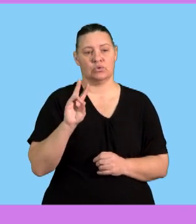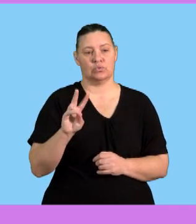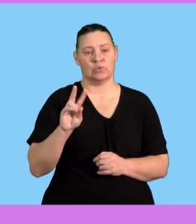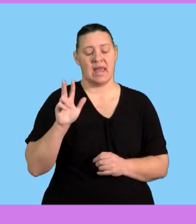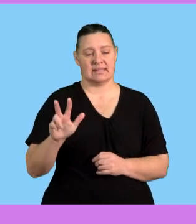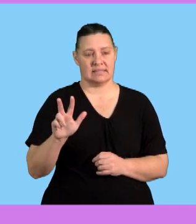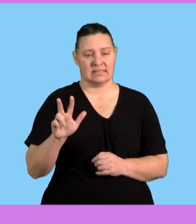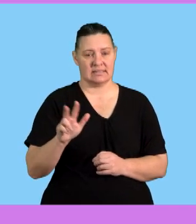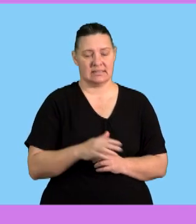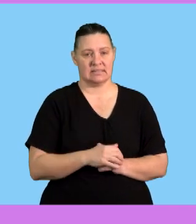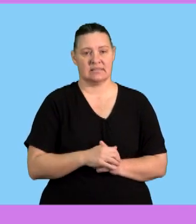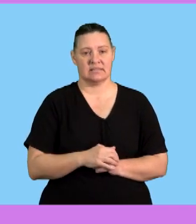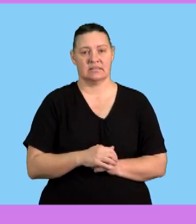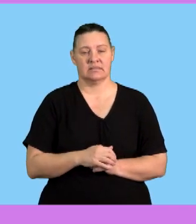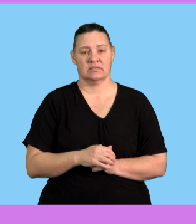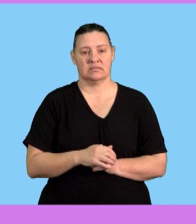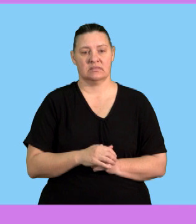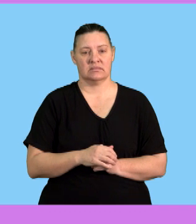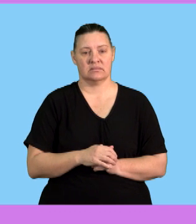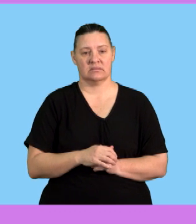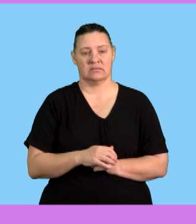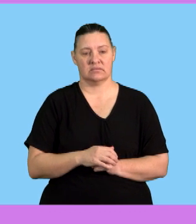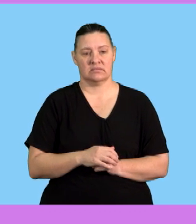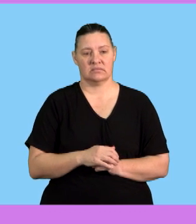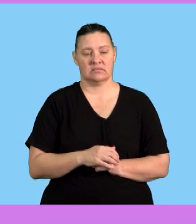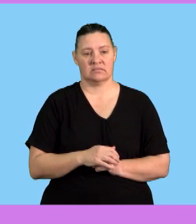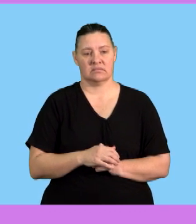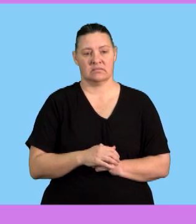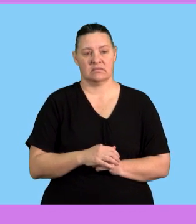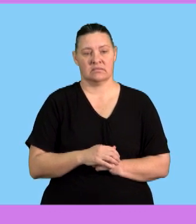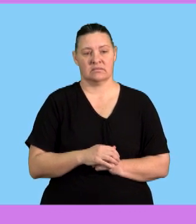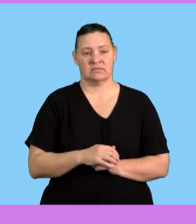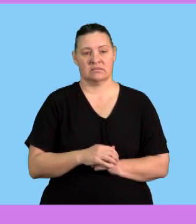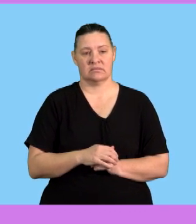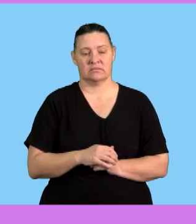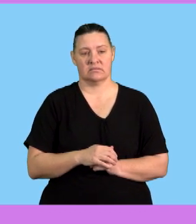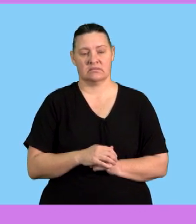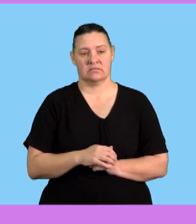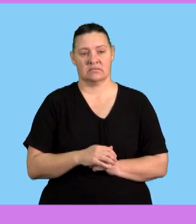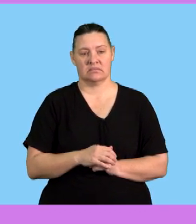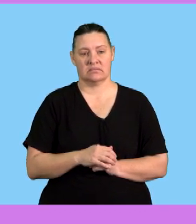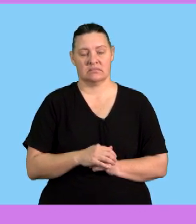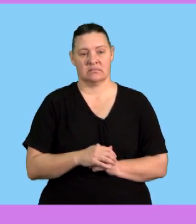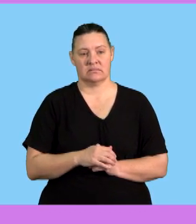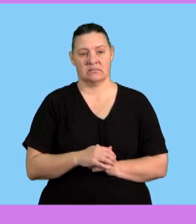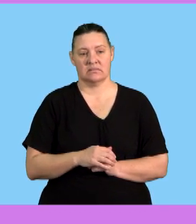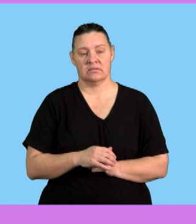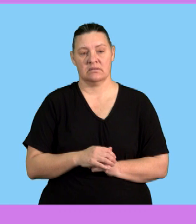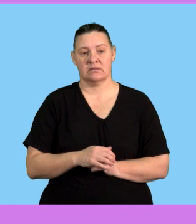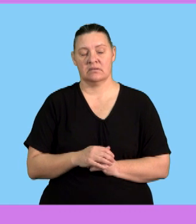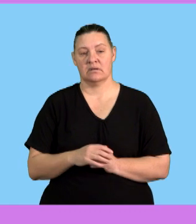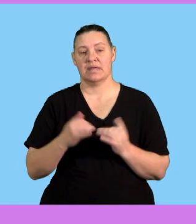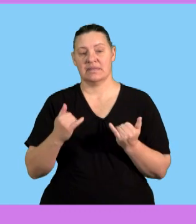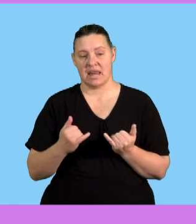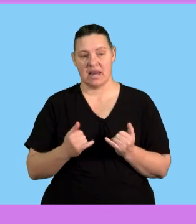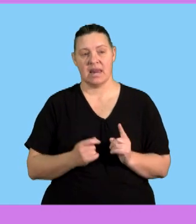R328. So now when we move towards our left, towards R328, which is a regional road, then we